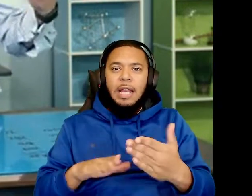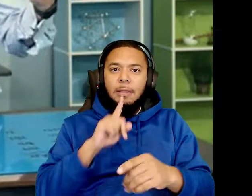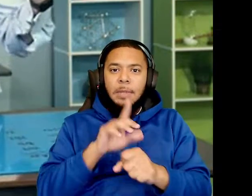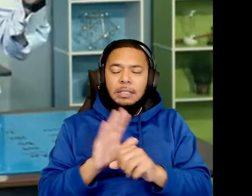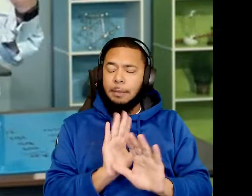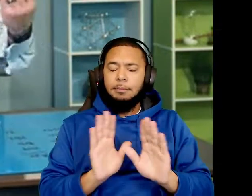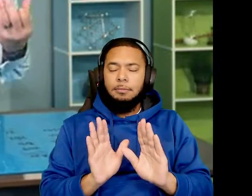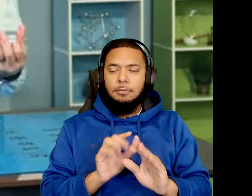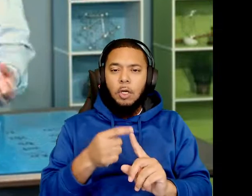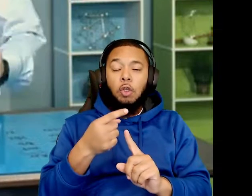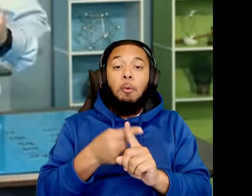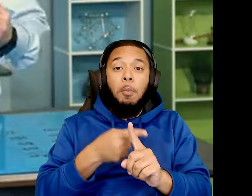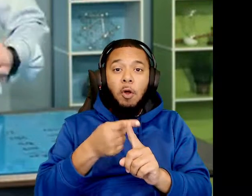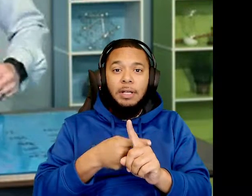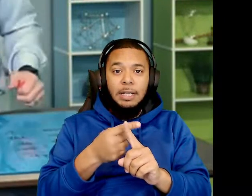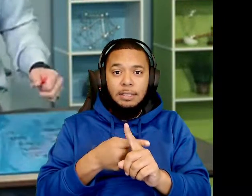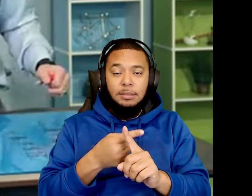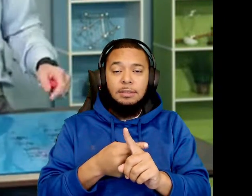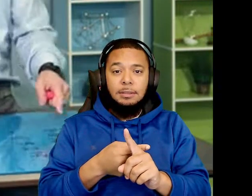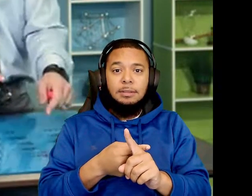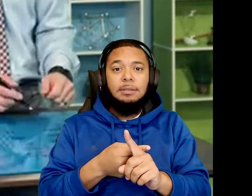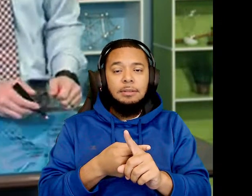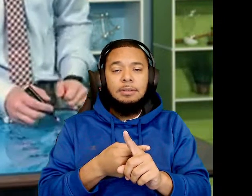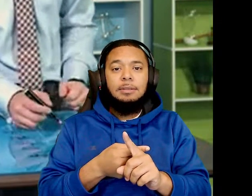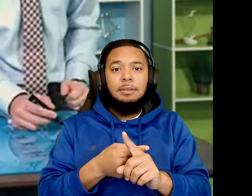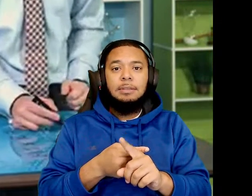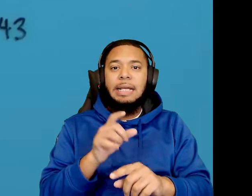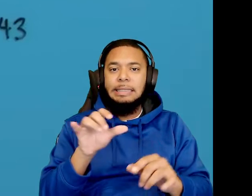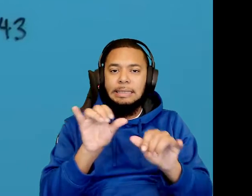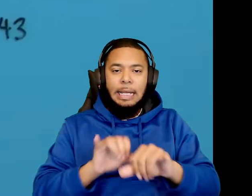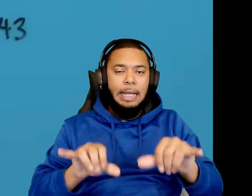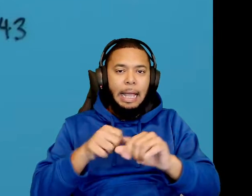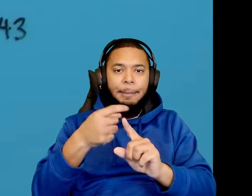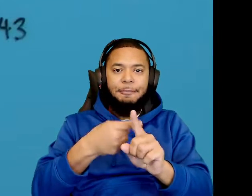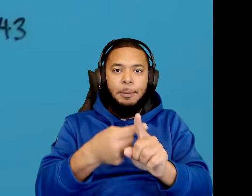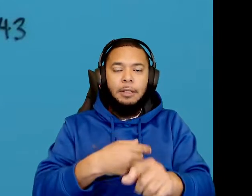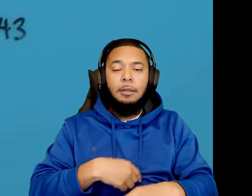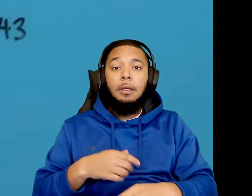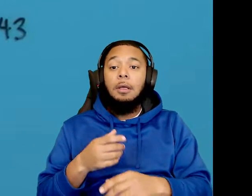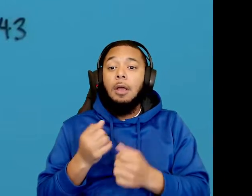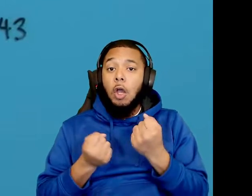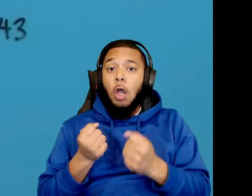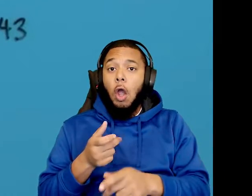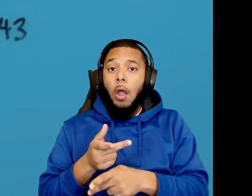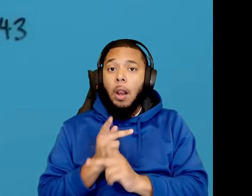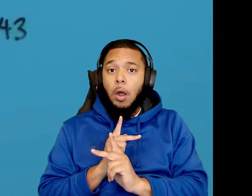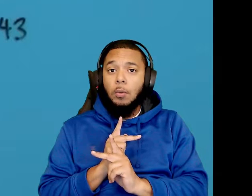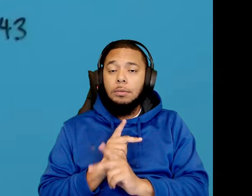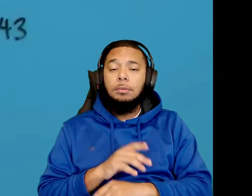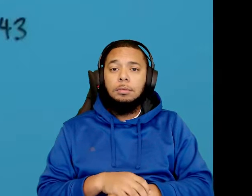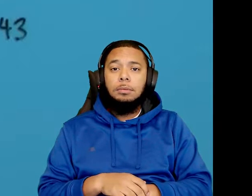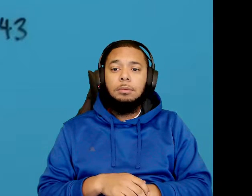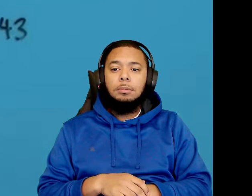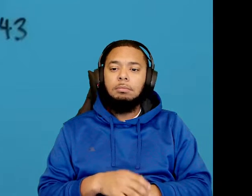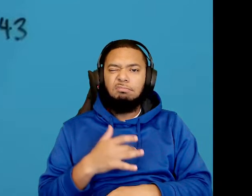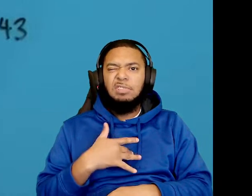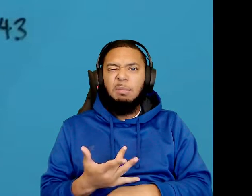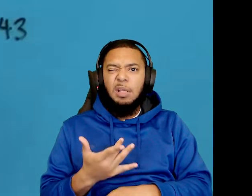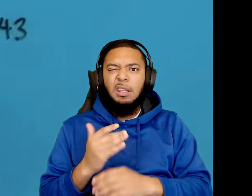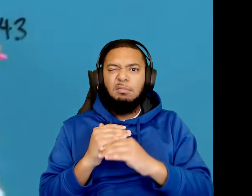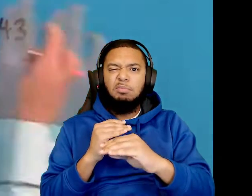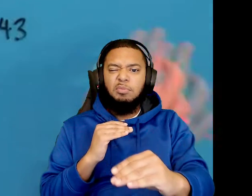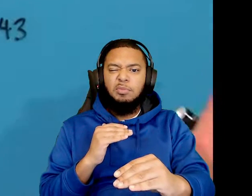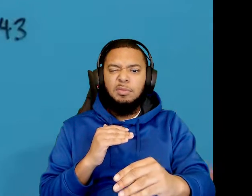mortgage, is due, and it's the same amount every single month. Your car loan, typically a fixed amount. Here